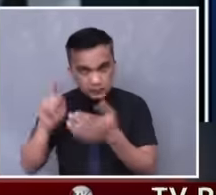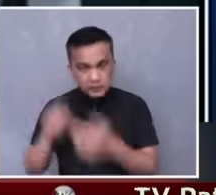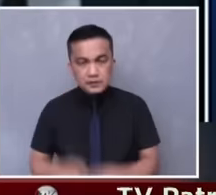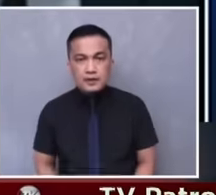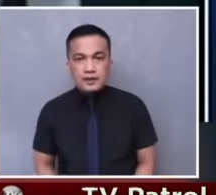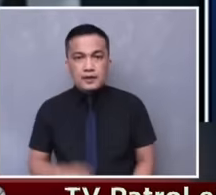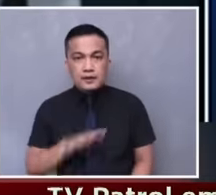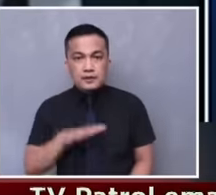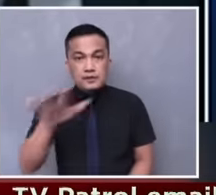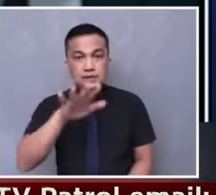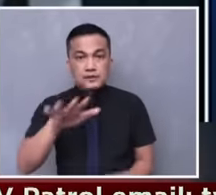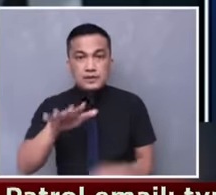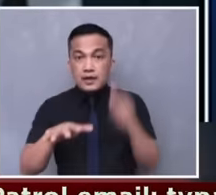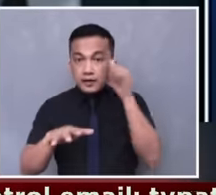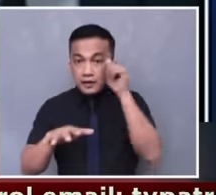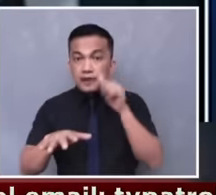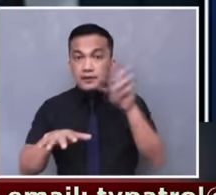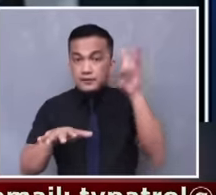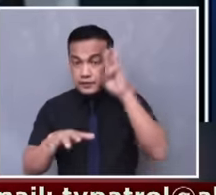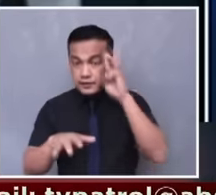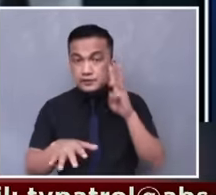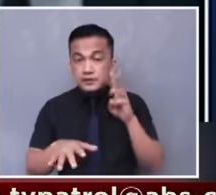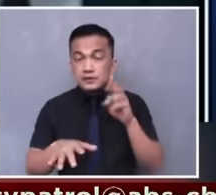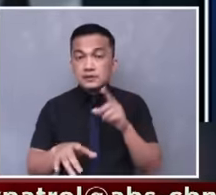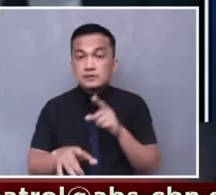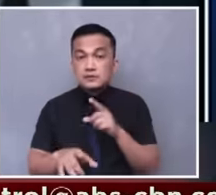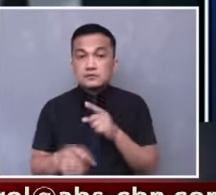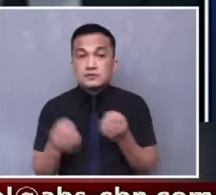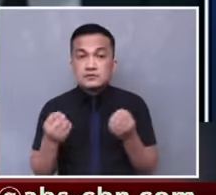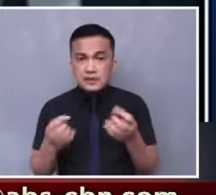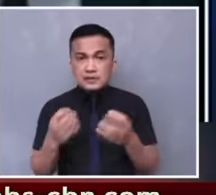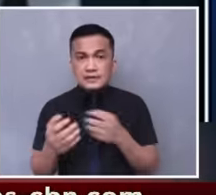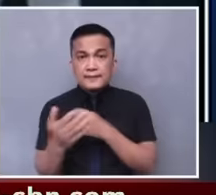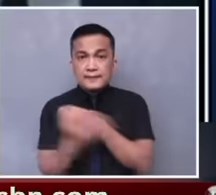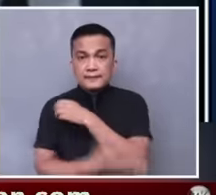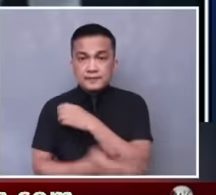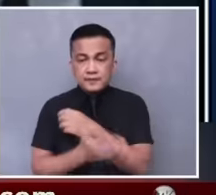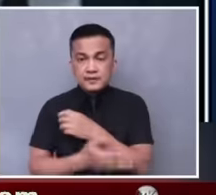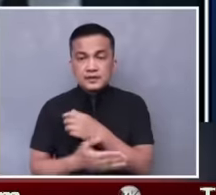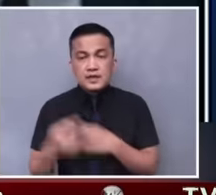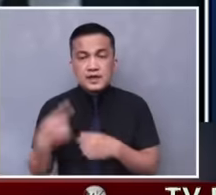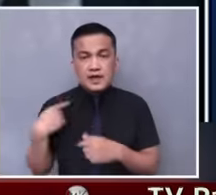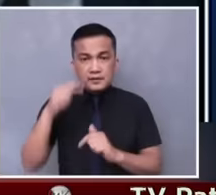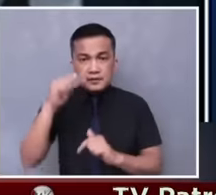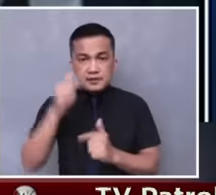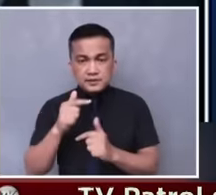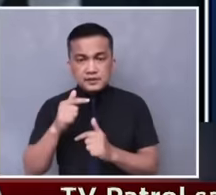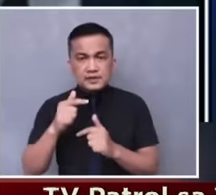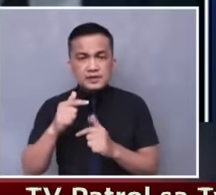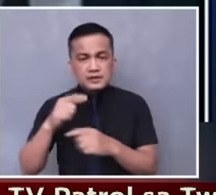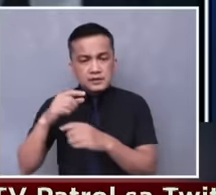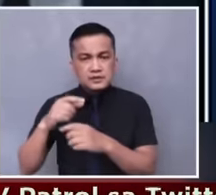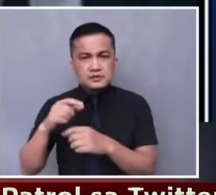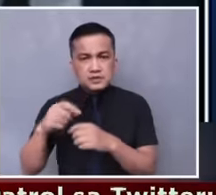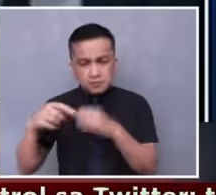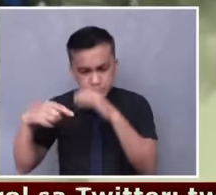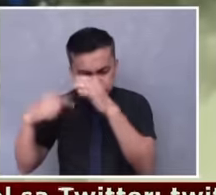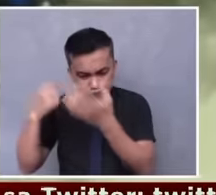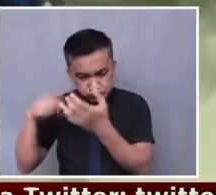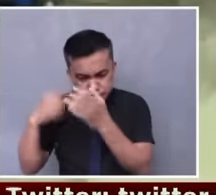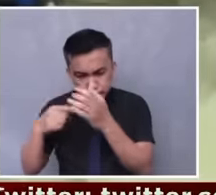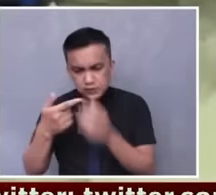of the fact that many countries have limited capacity for whole genome sequencing and that's why I'm